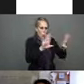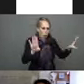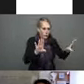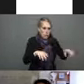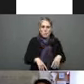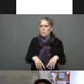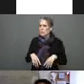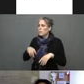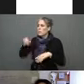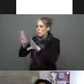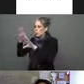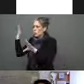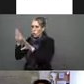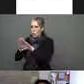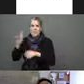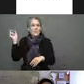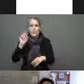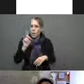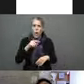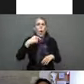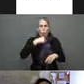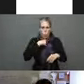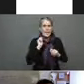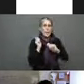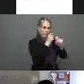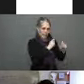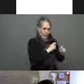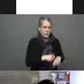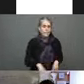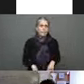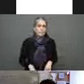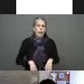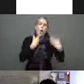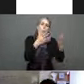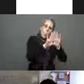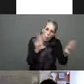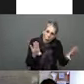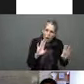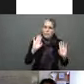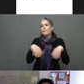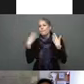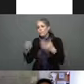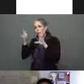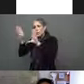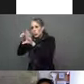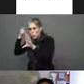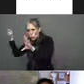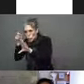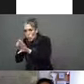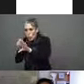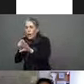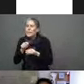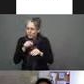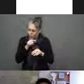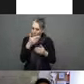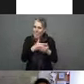walls, doors. So we know we know that there's a sort of a topic comment preference in language.